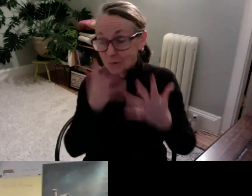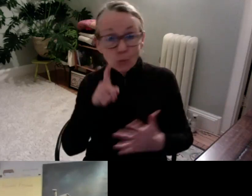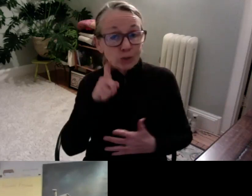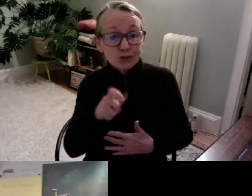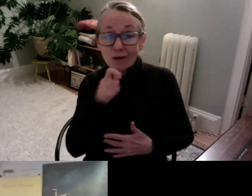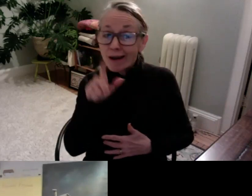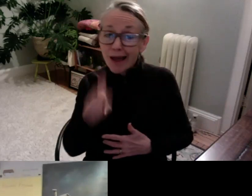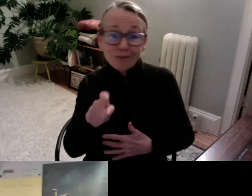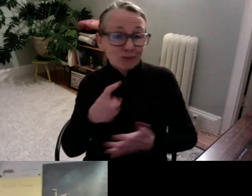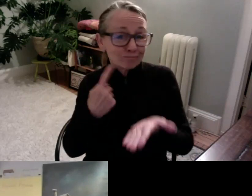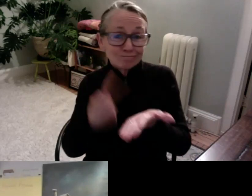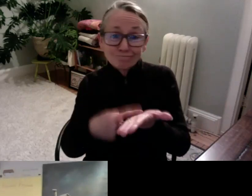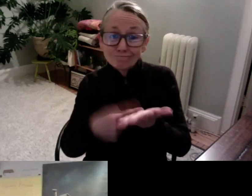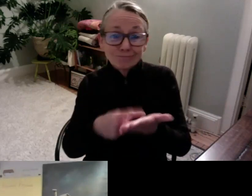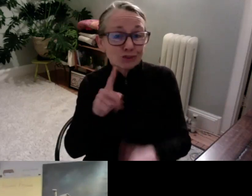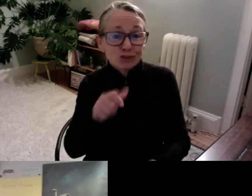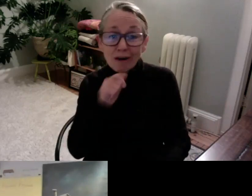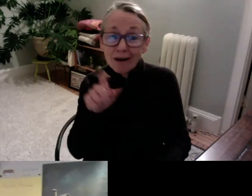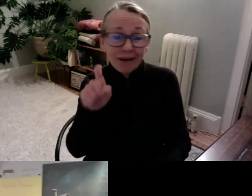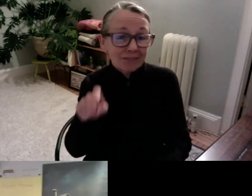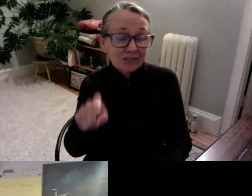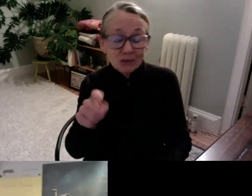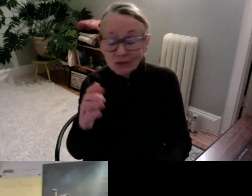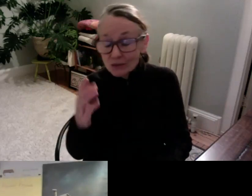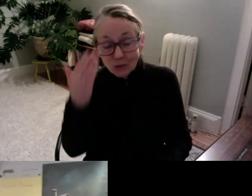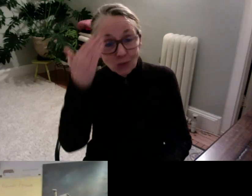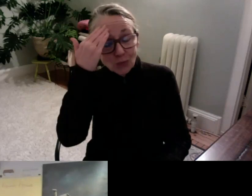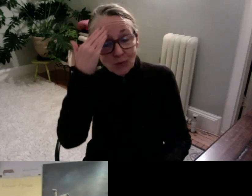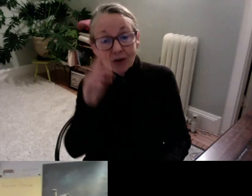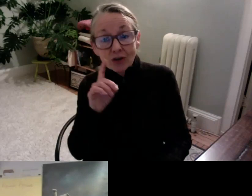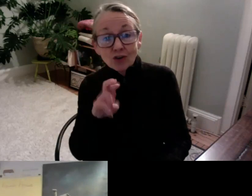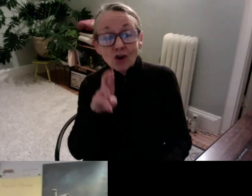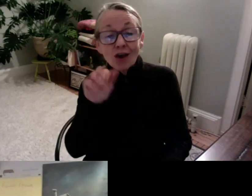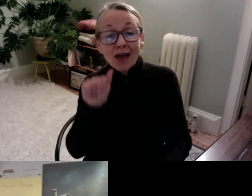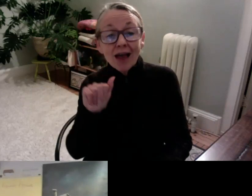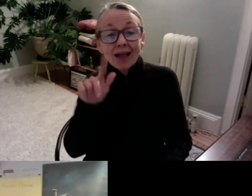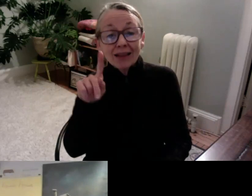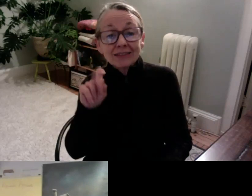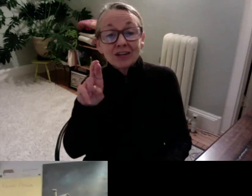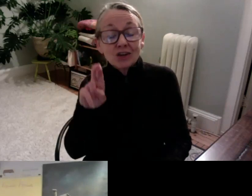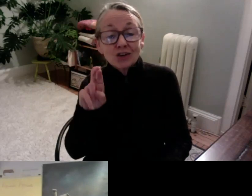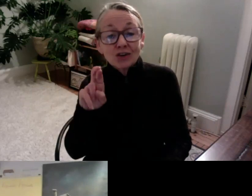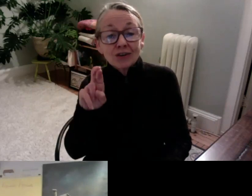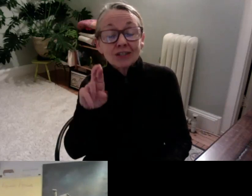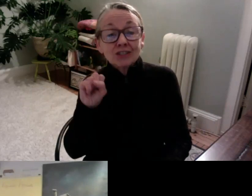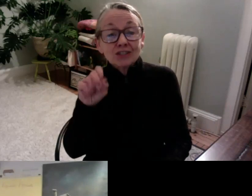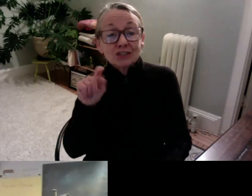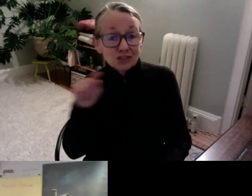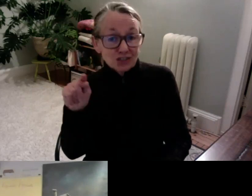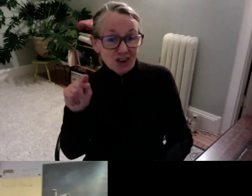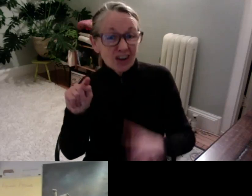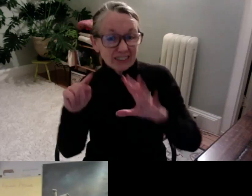conversation about. And as you know, Dr. Alexander Scott is a lot into, and the team at the Department of